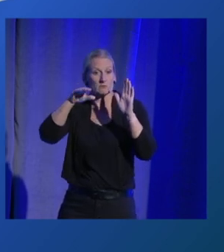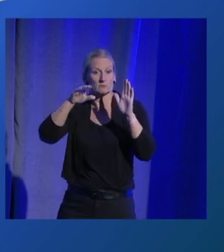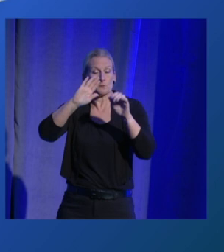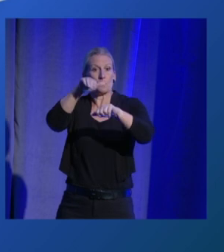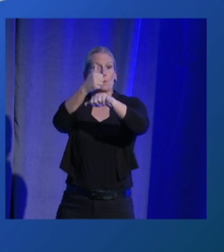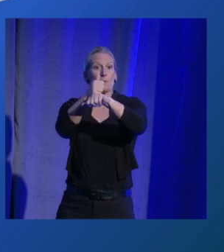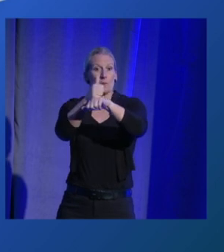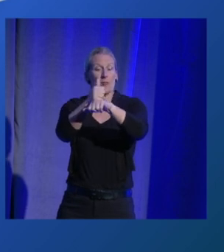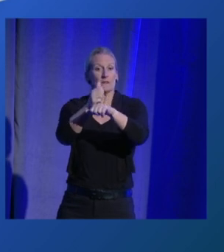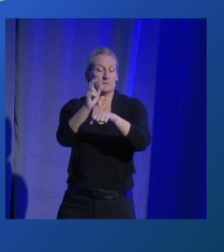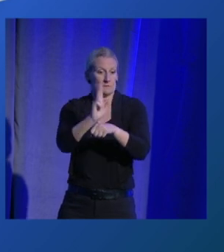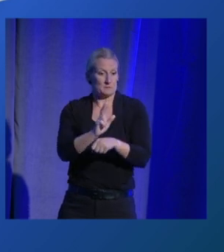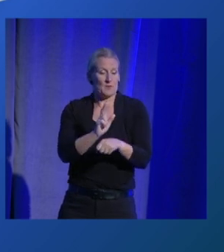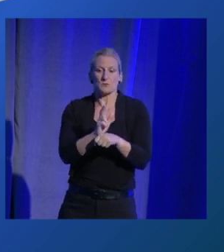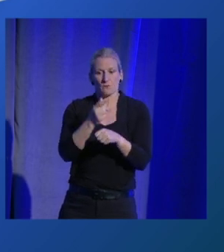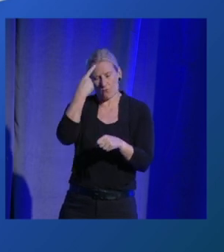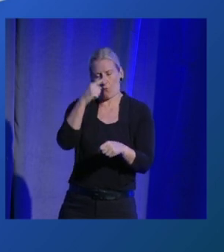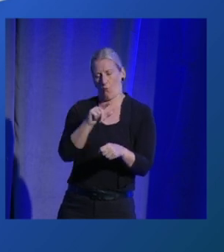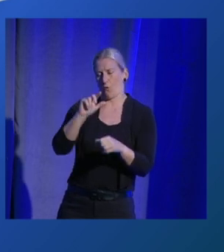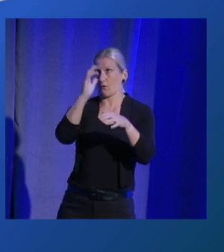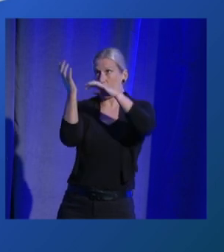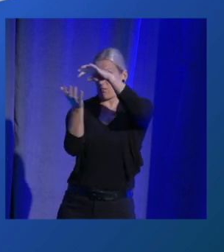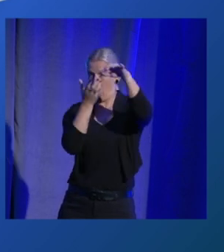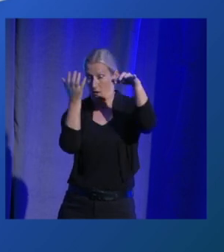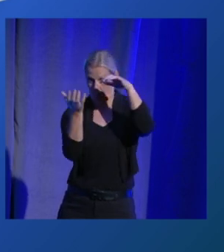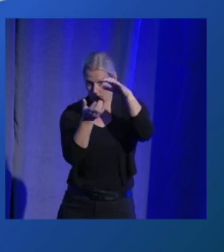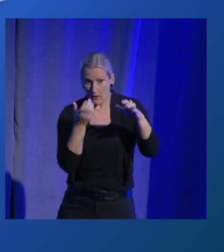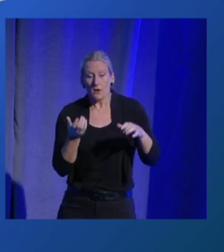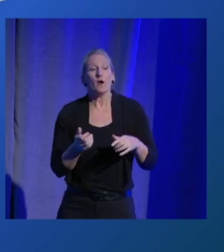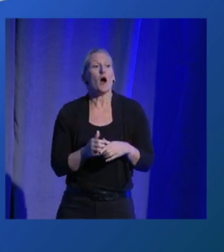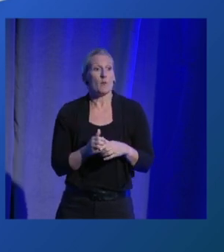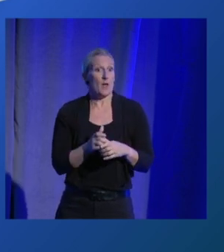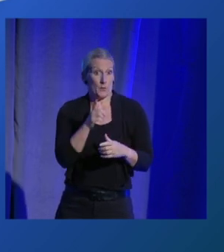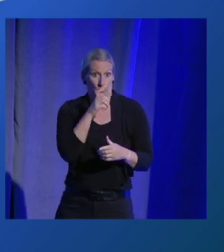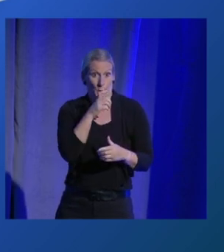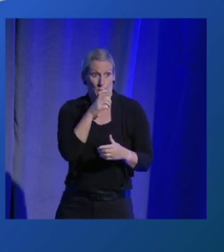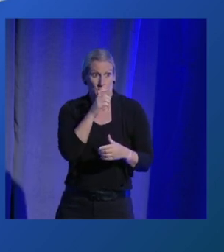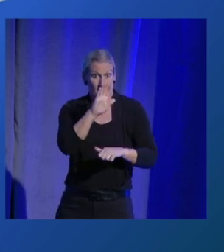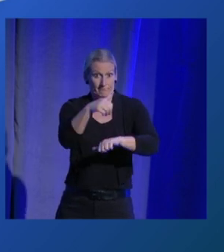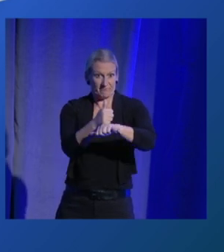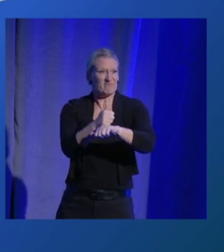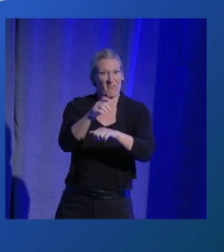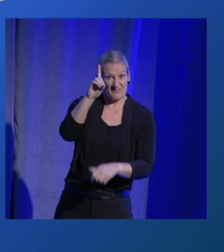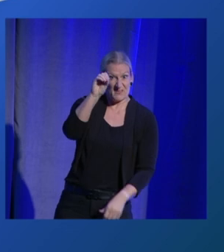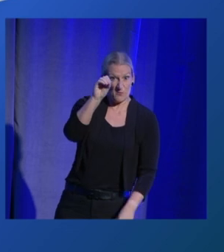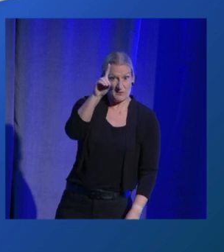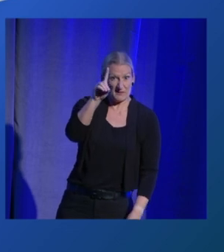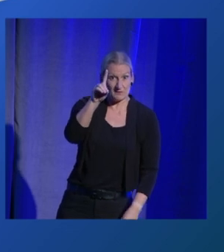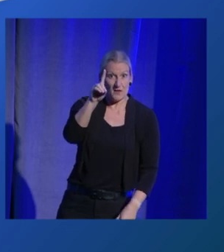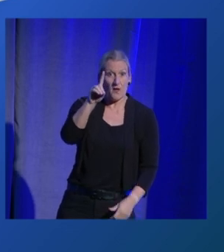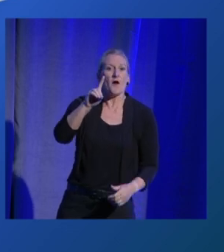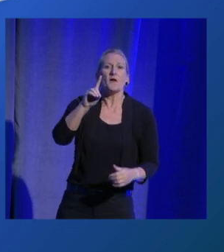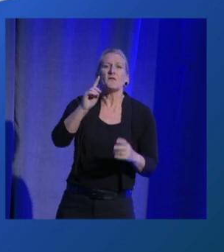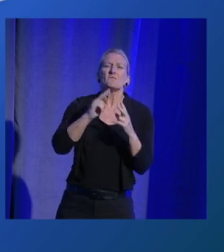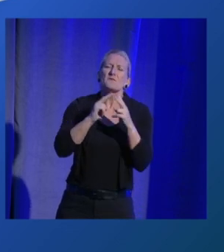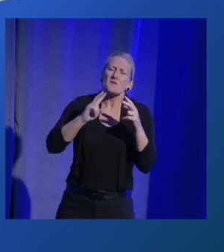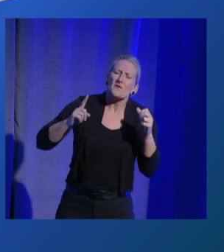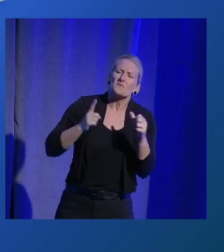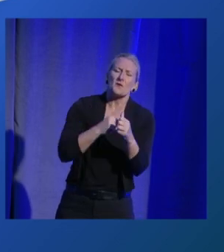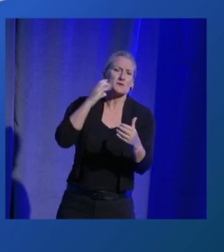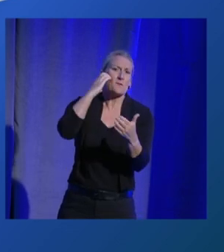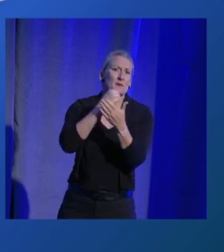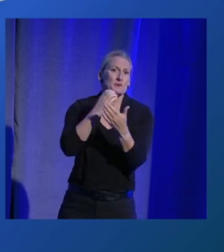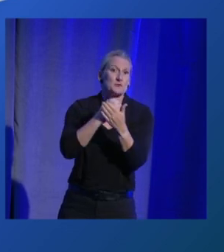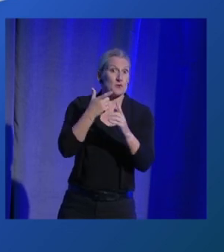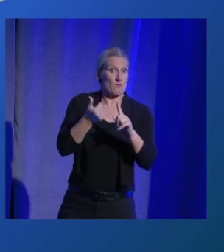the dod it transmitted the very first images of the earth to from